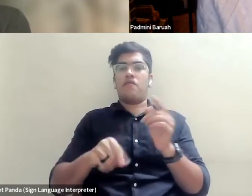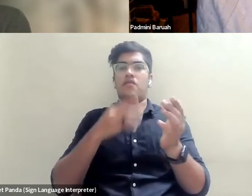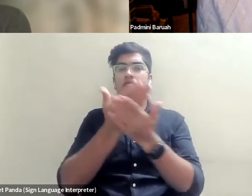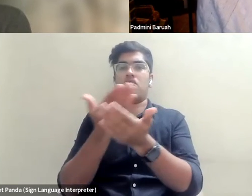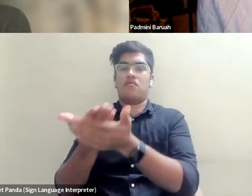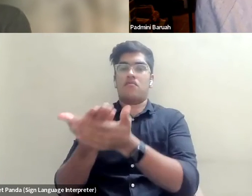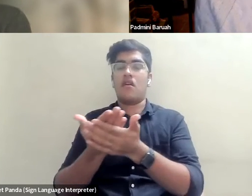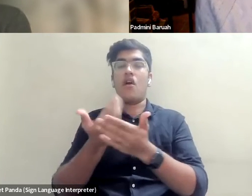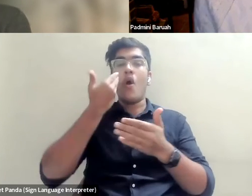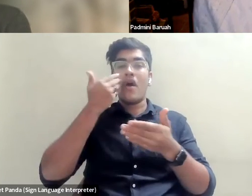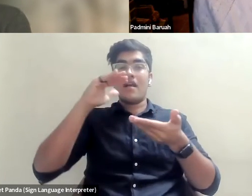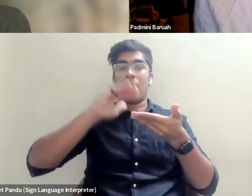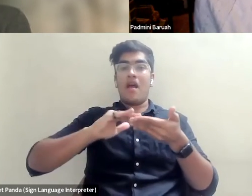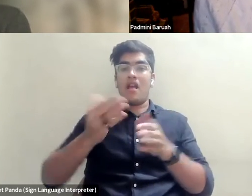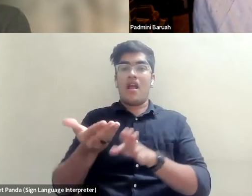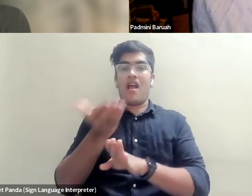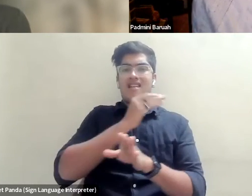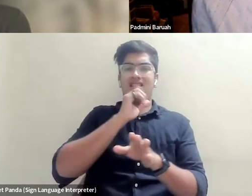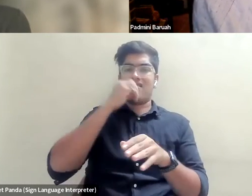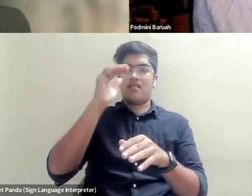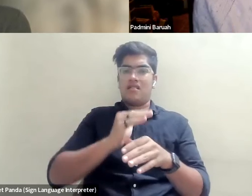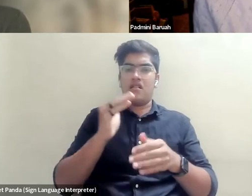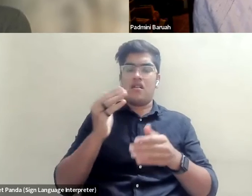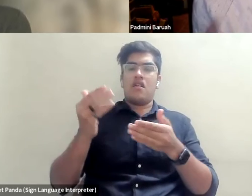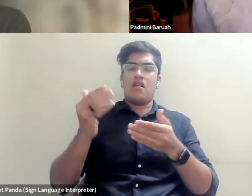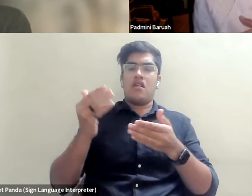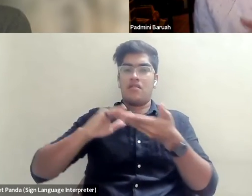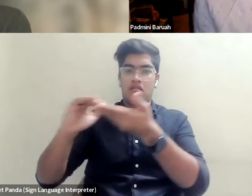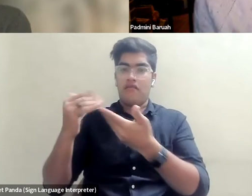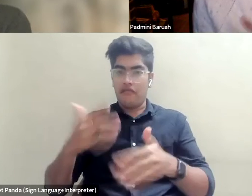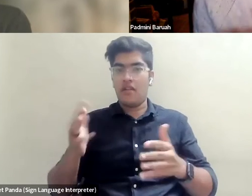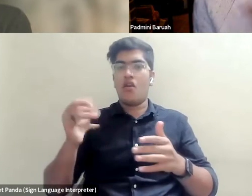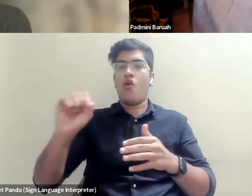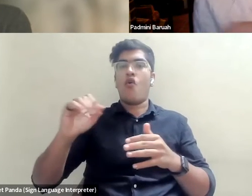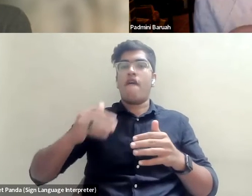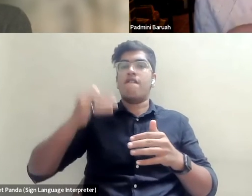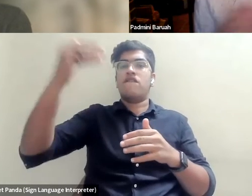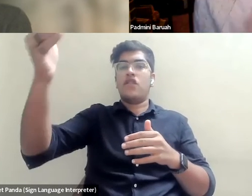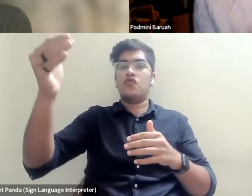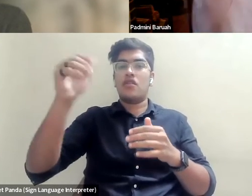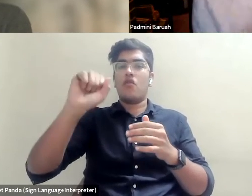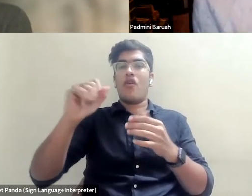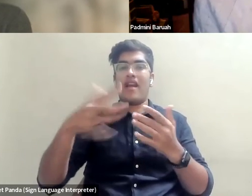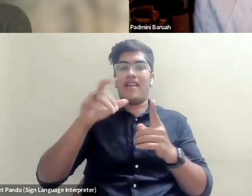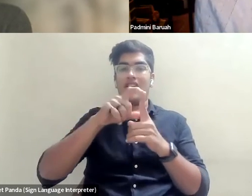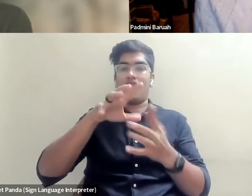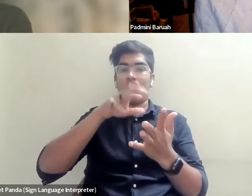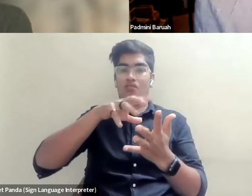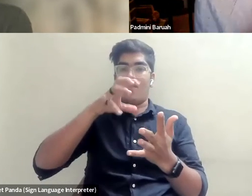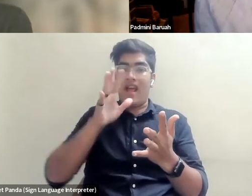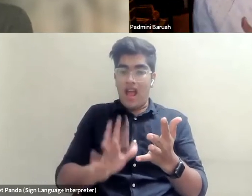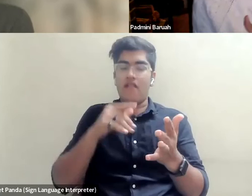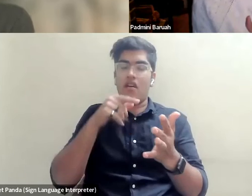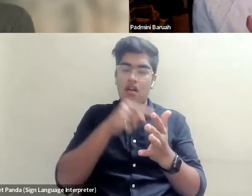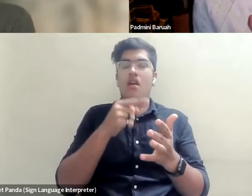off early in life, they tend to have all their future documents in the name of the husband. Now, even if the husband is a